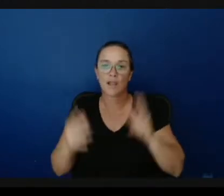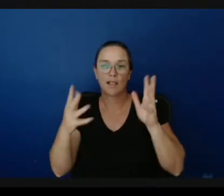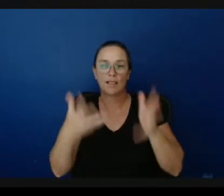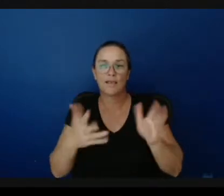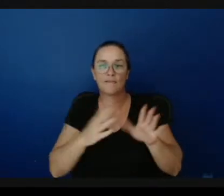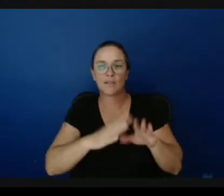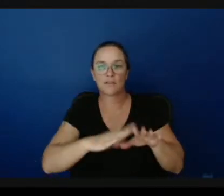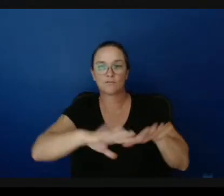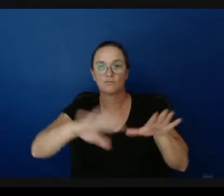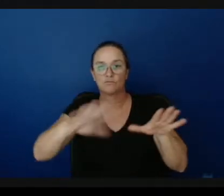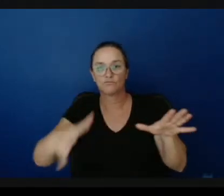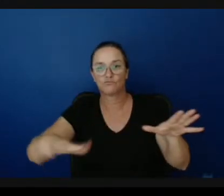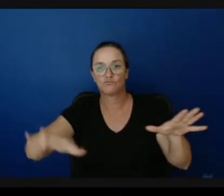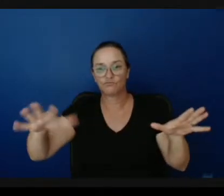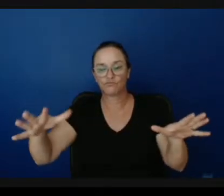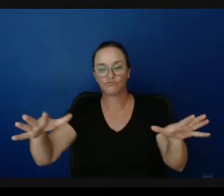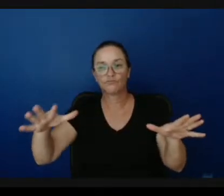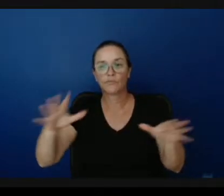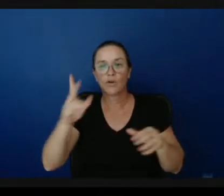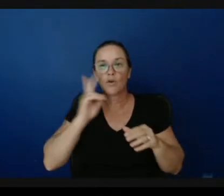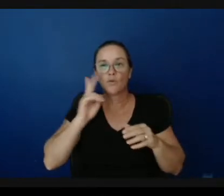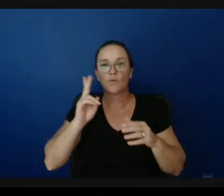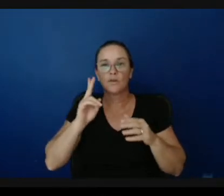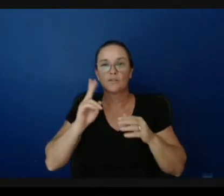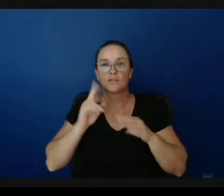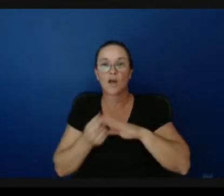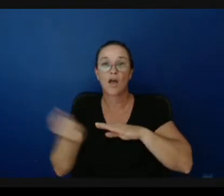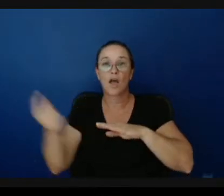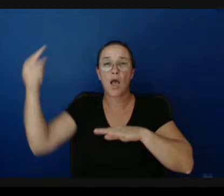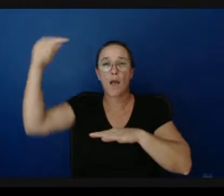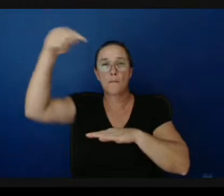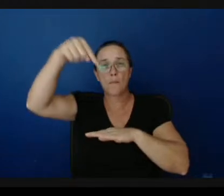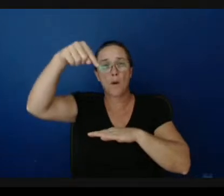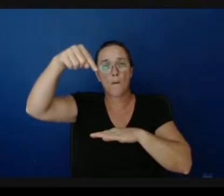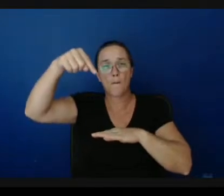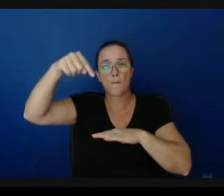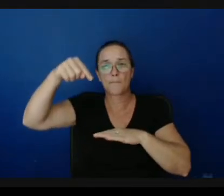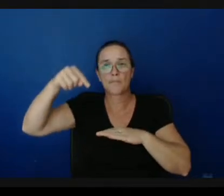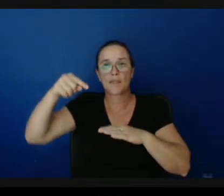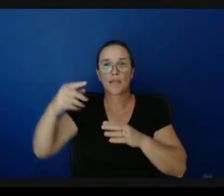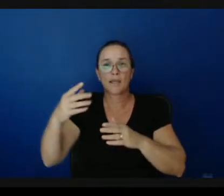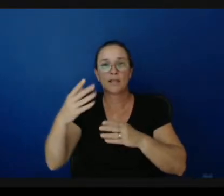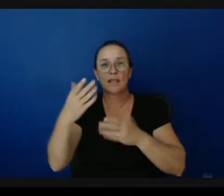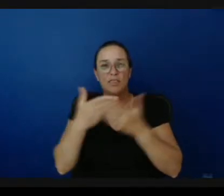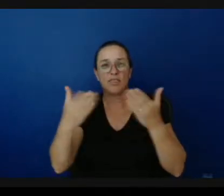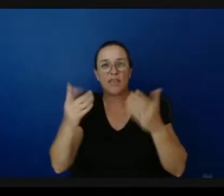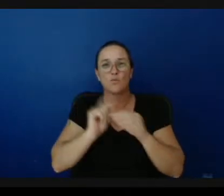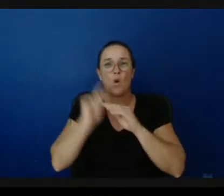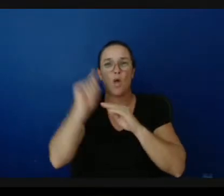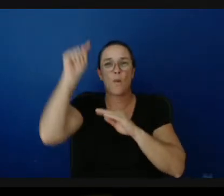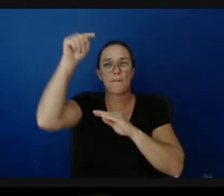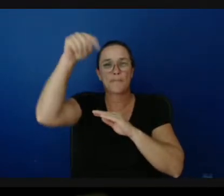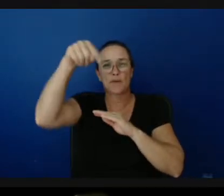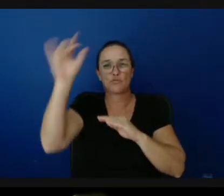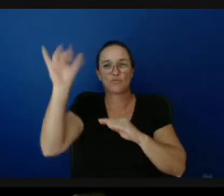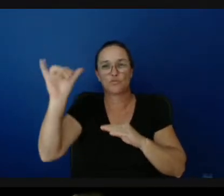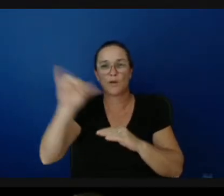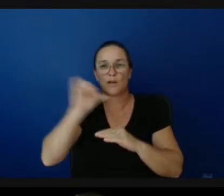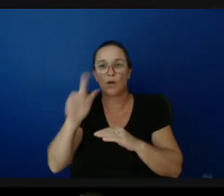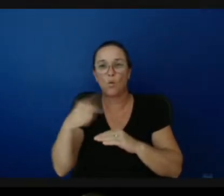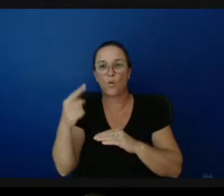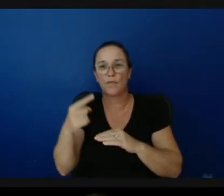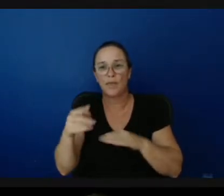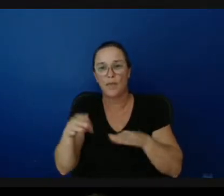blanket. And we saw that up on the upper road way up here, material was falling all the way up there as well. So you can imagine it wasn't just falling right there. It's